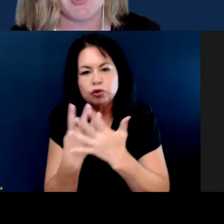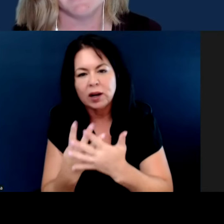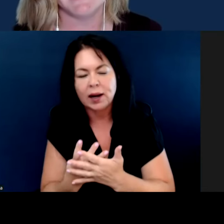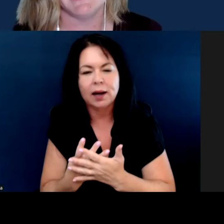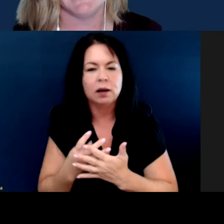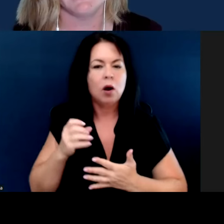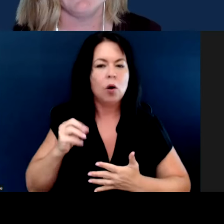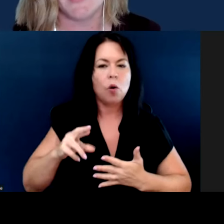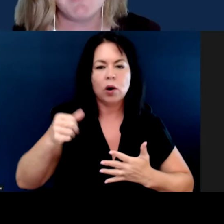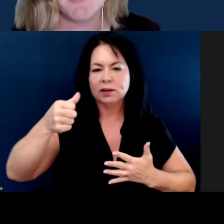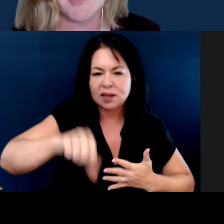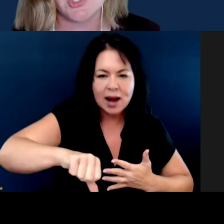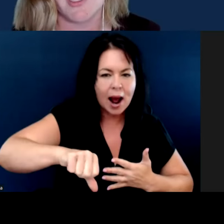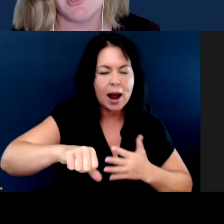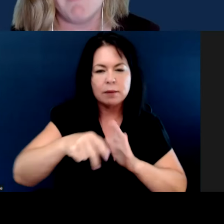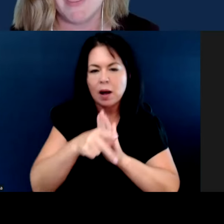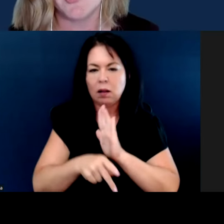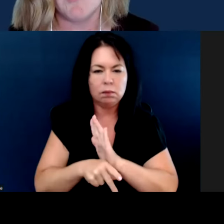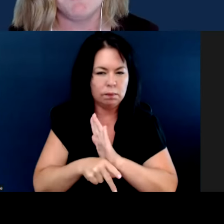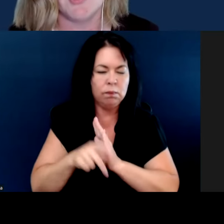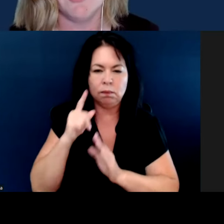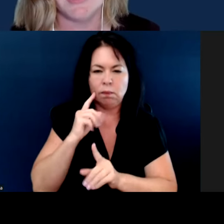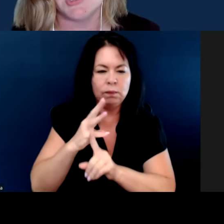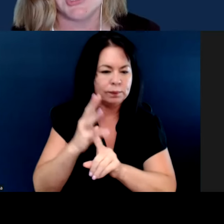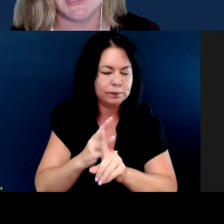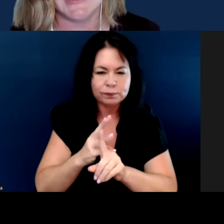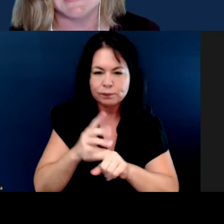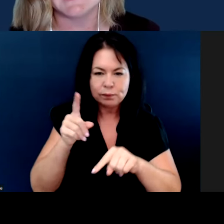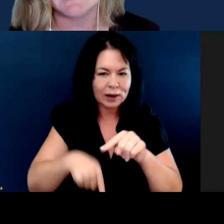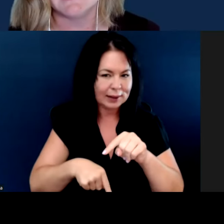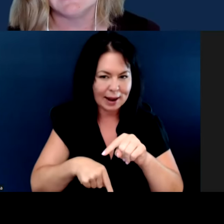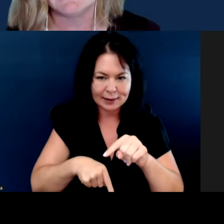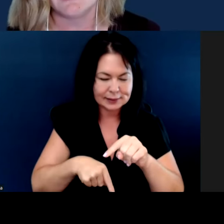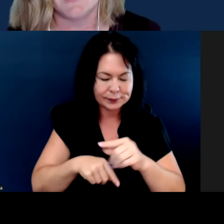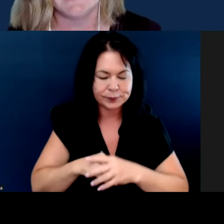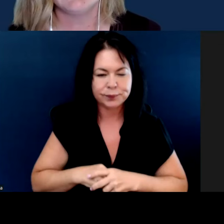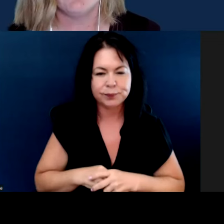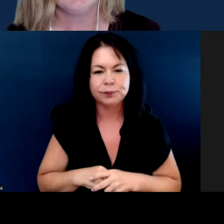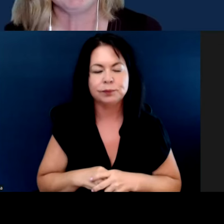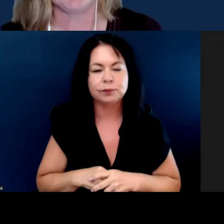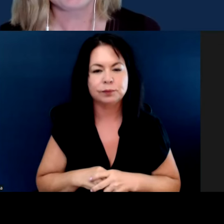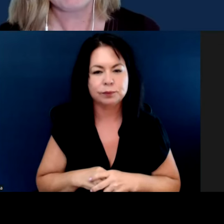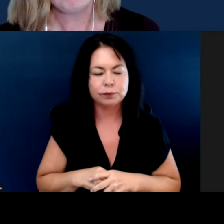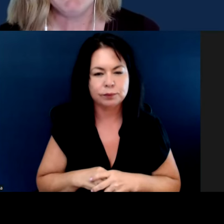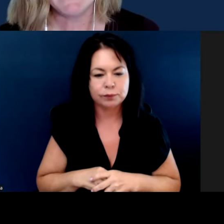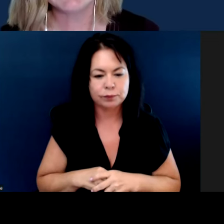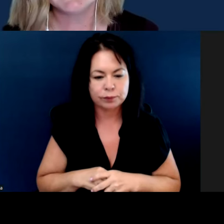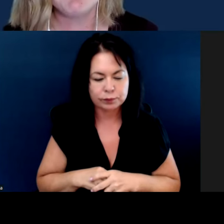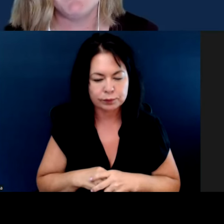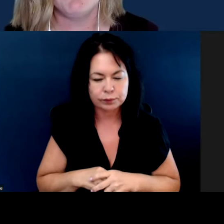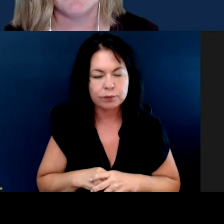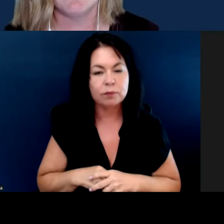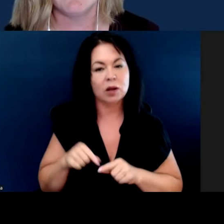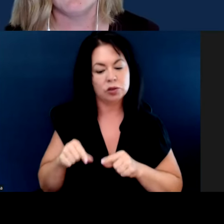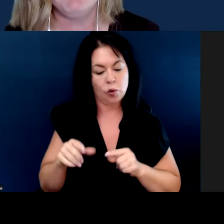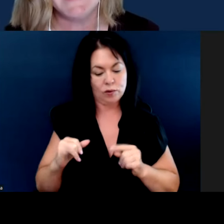sell a policy to any beneficiary, no matter what their health condition is. Okay, so that